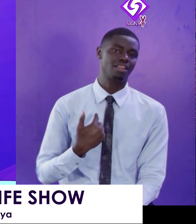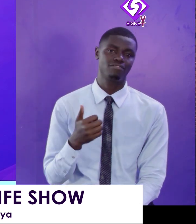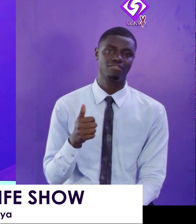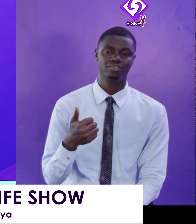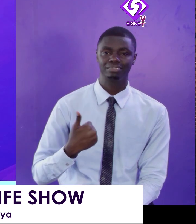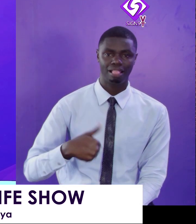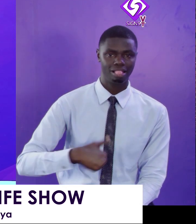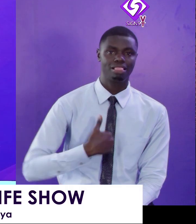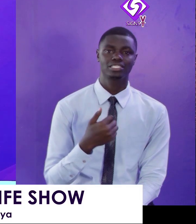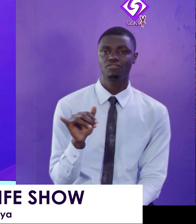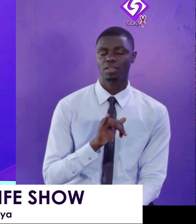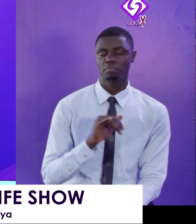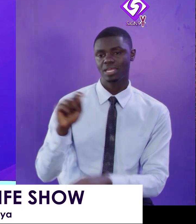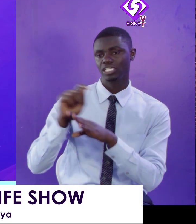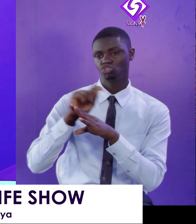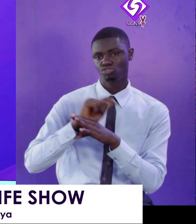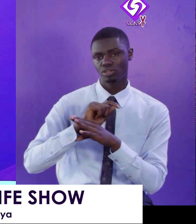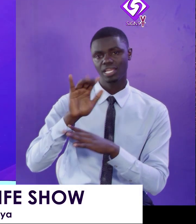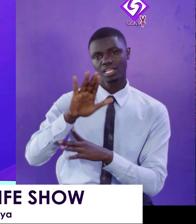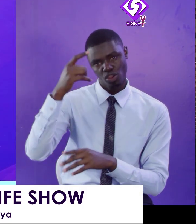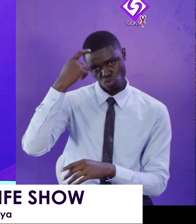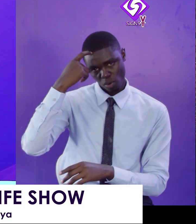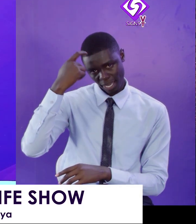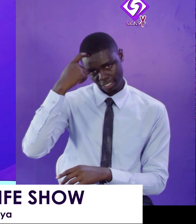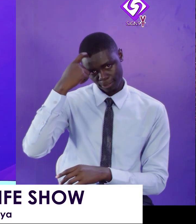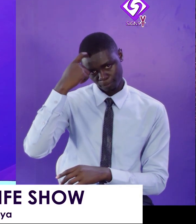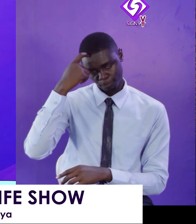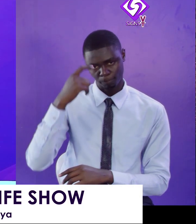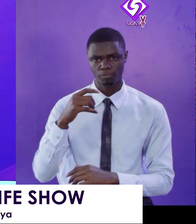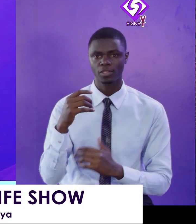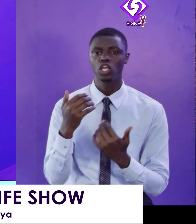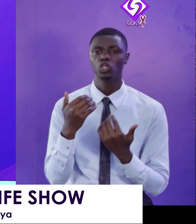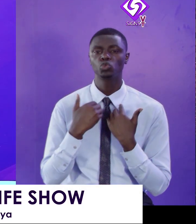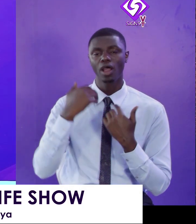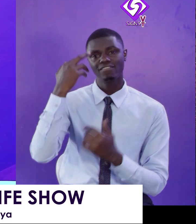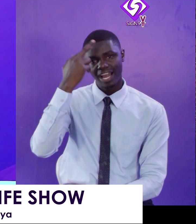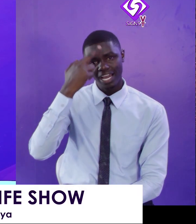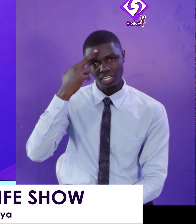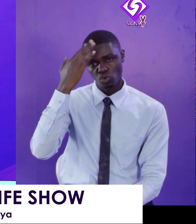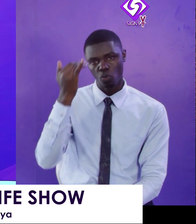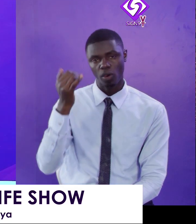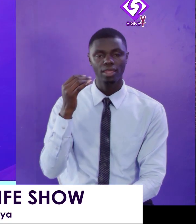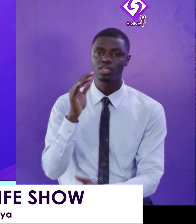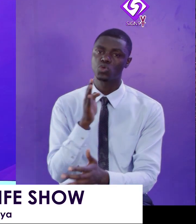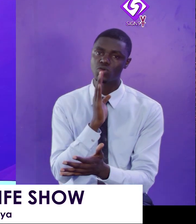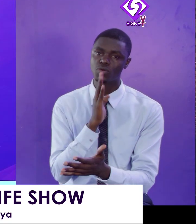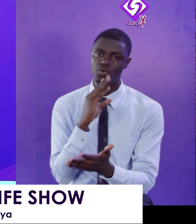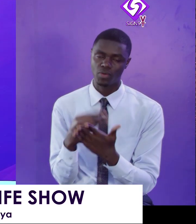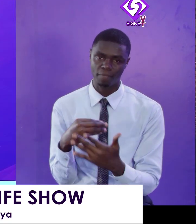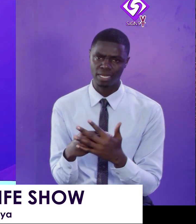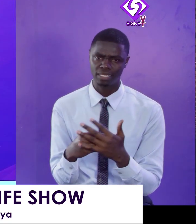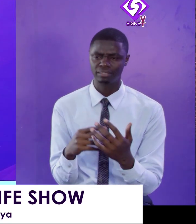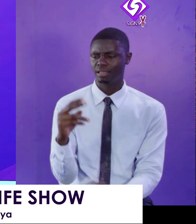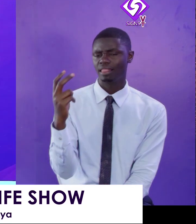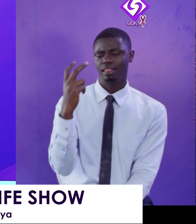mind first and foremost to have a reason why you borrow. Look at